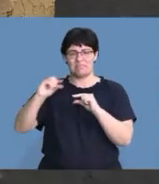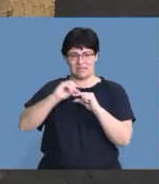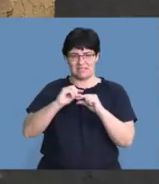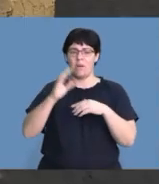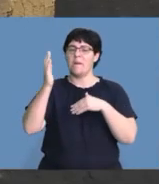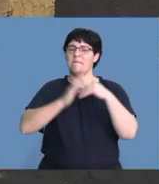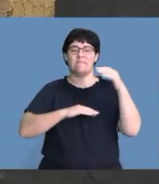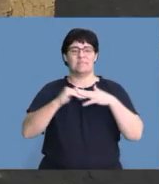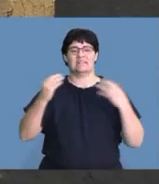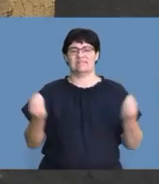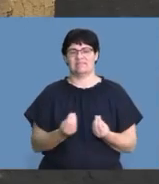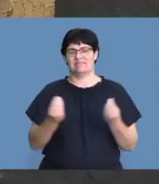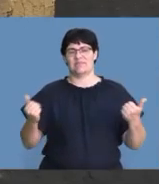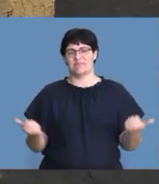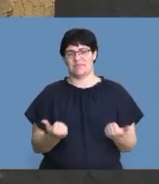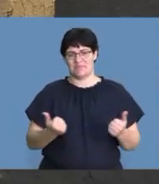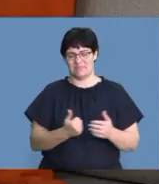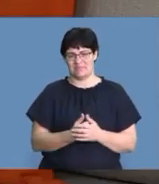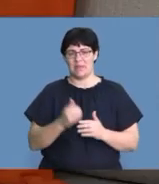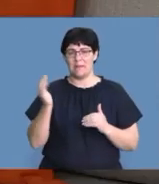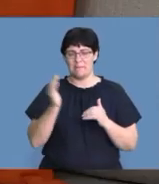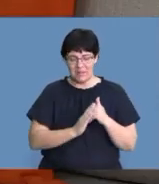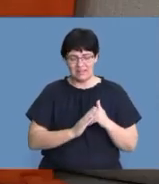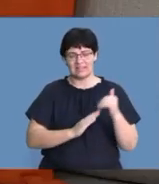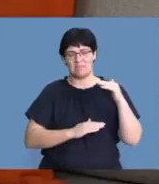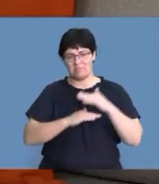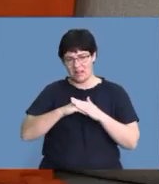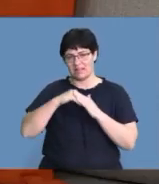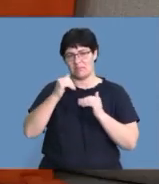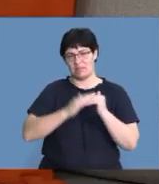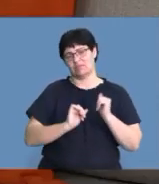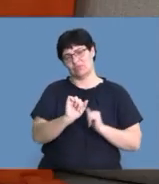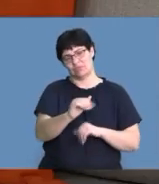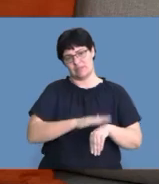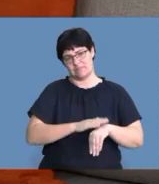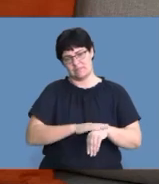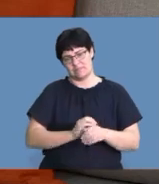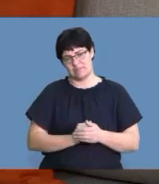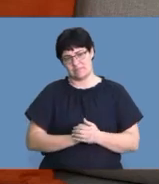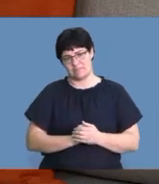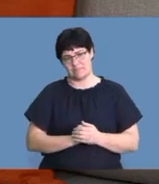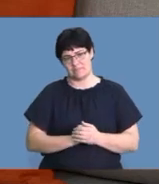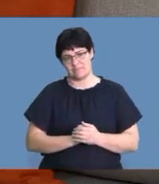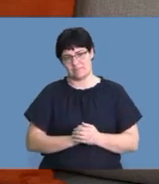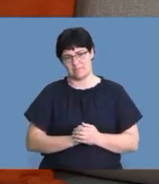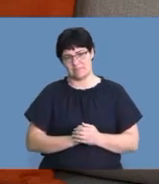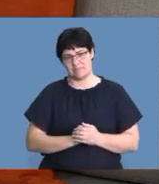little bit, we can build something good. Build your time.